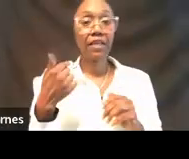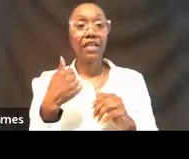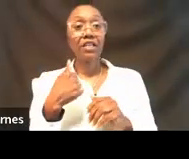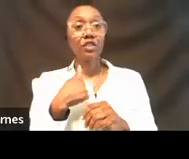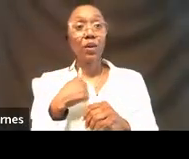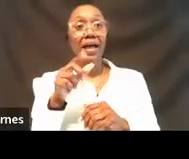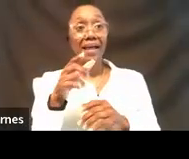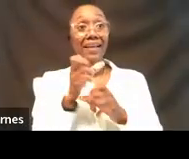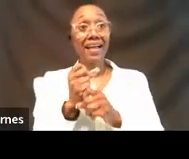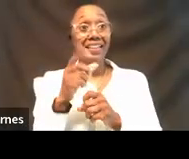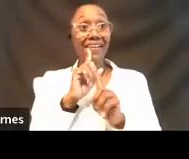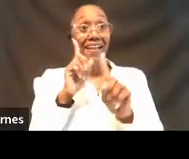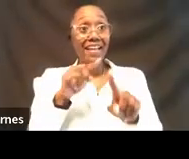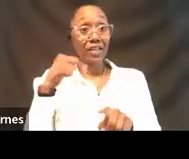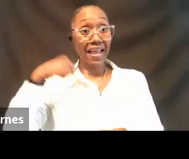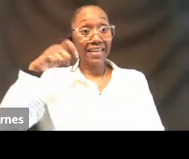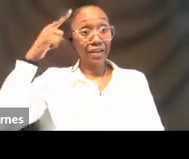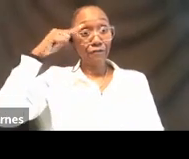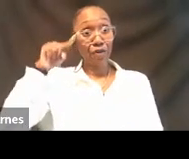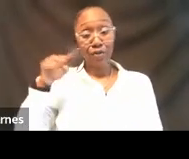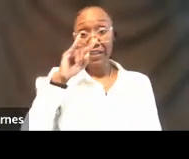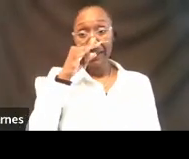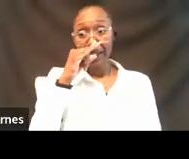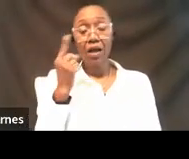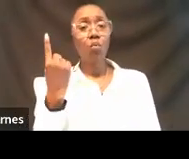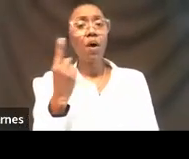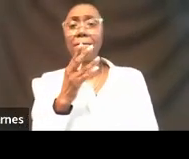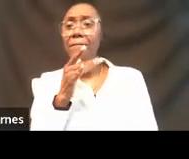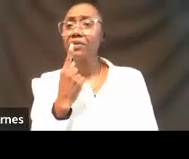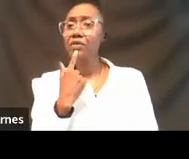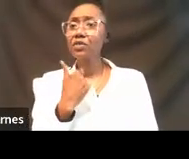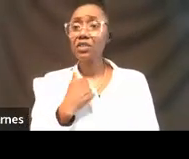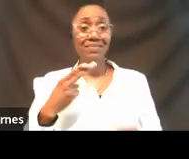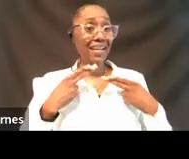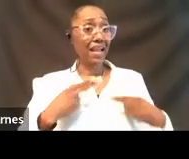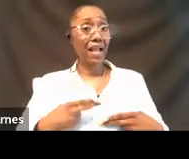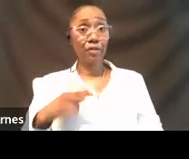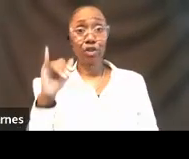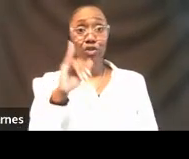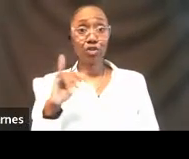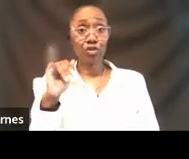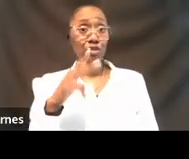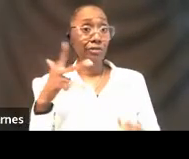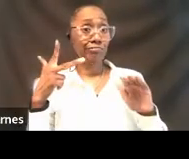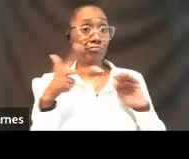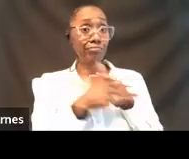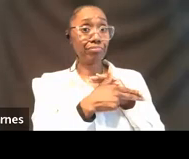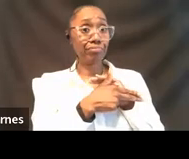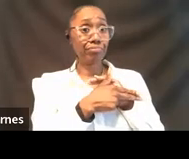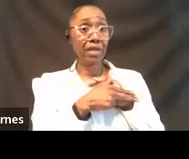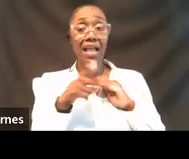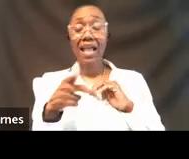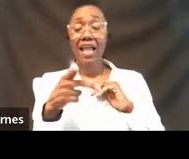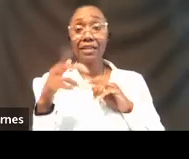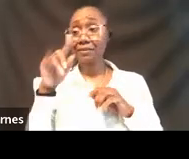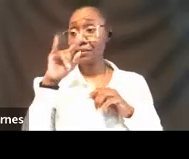answers that I needed for the child. I had a mom say, our health insurance just got cut off. She hasn't taken her ADHD meds